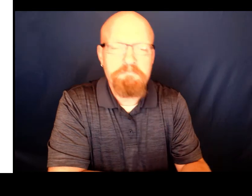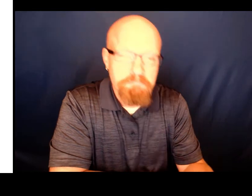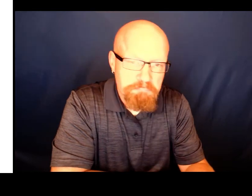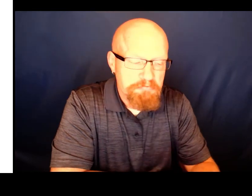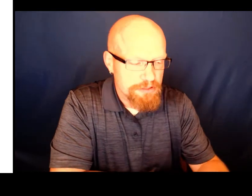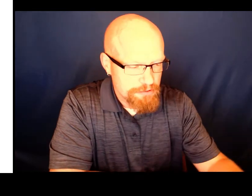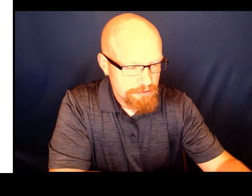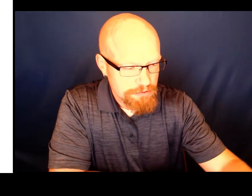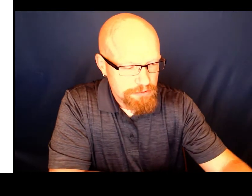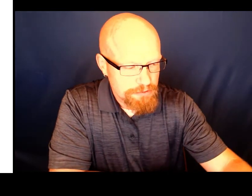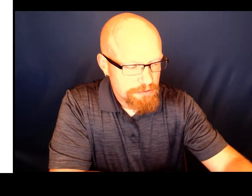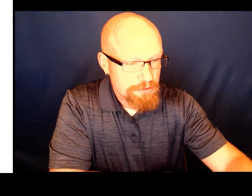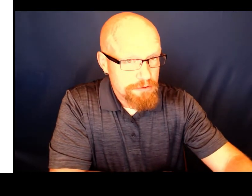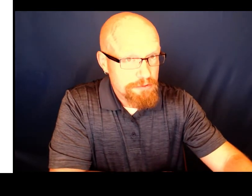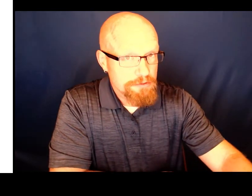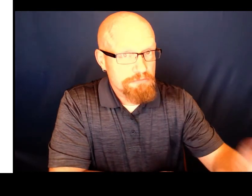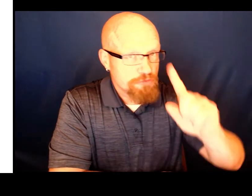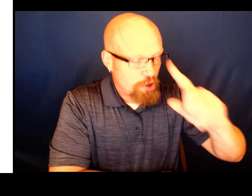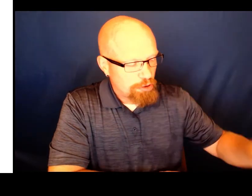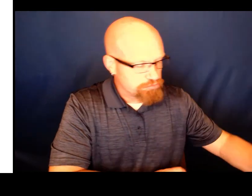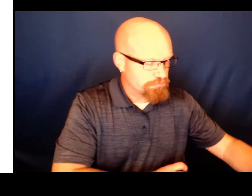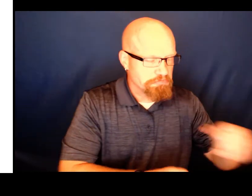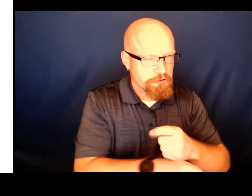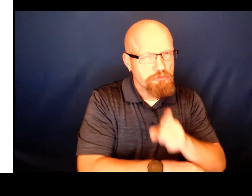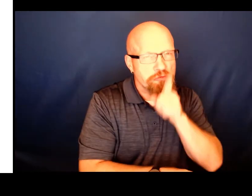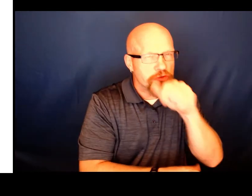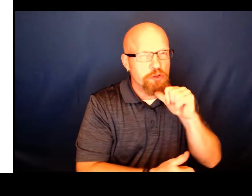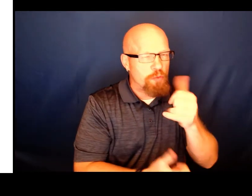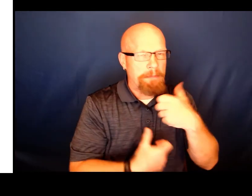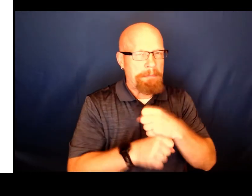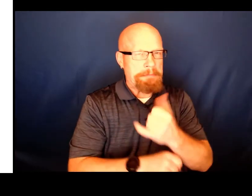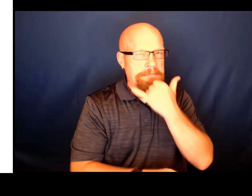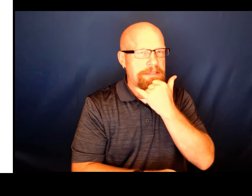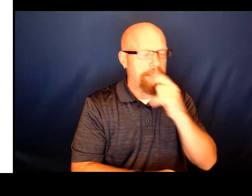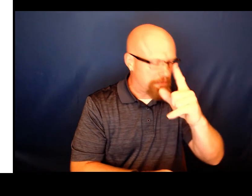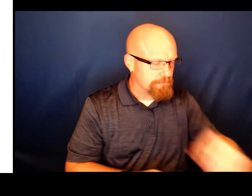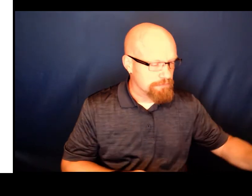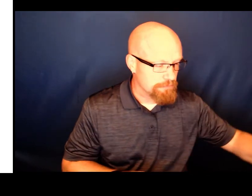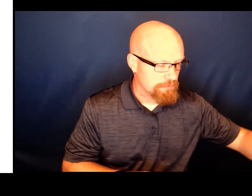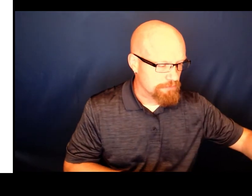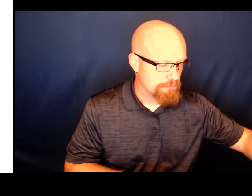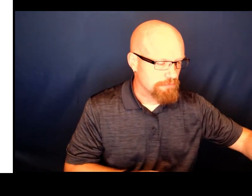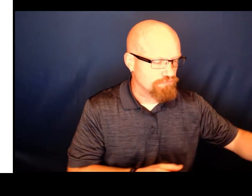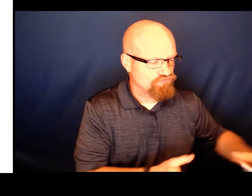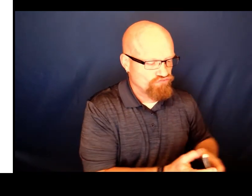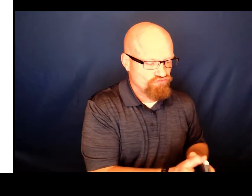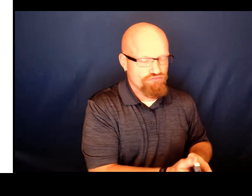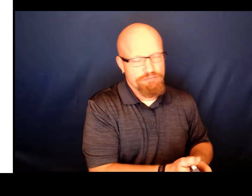All right. All right, let me get a calculator, make sure I do this correctly. I don't want to make any mistakes.